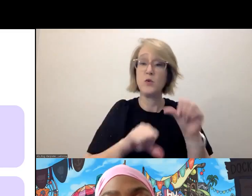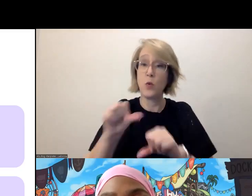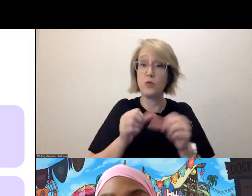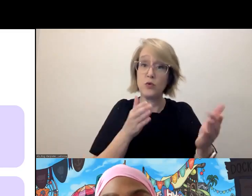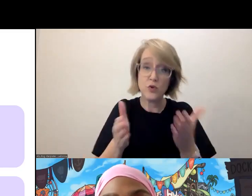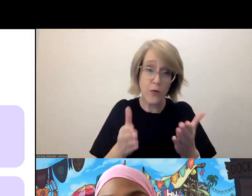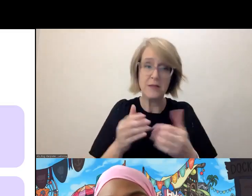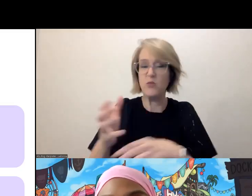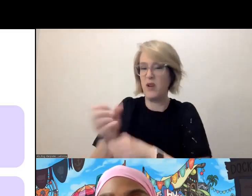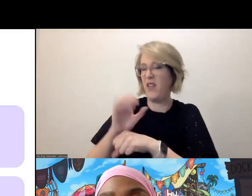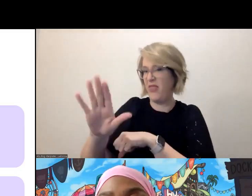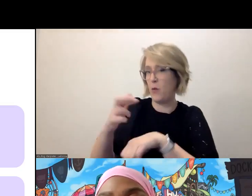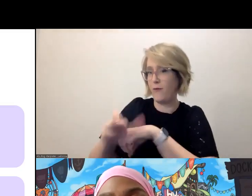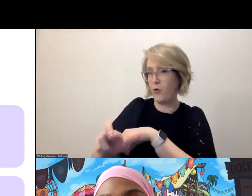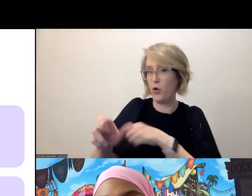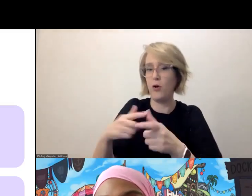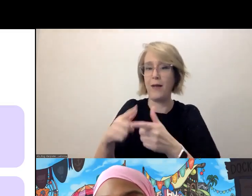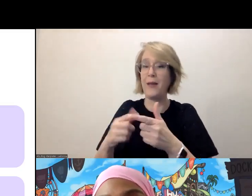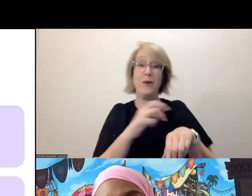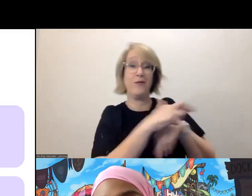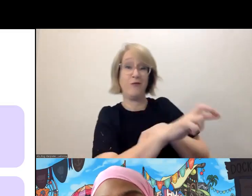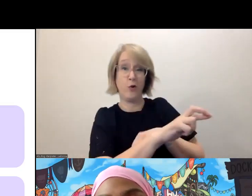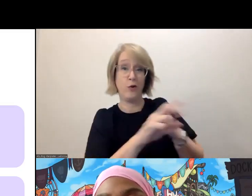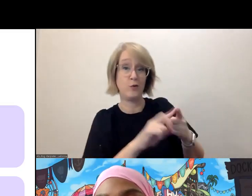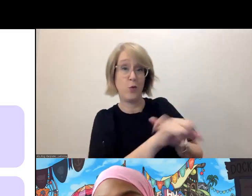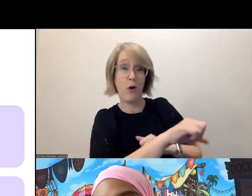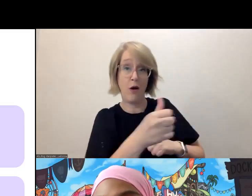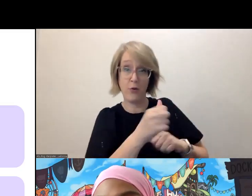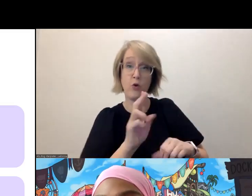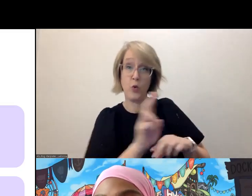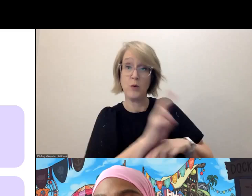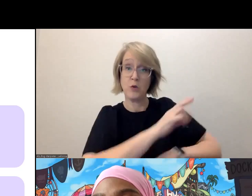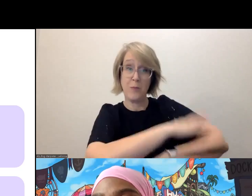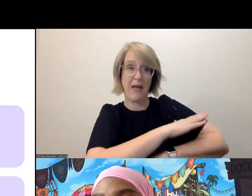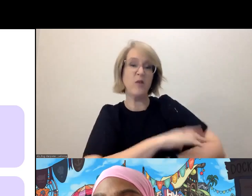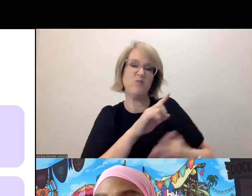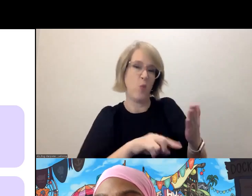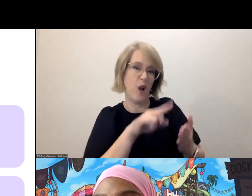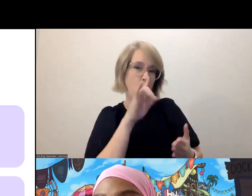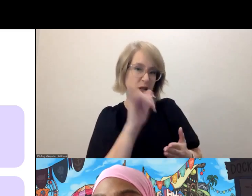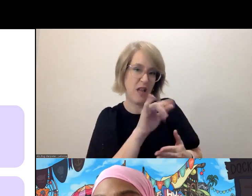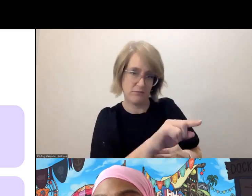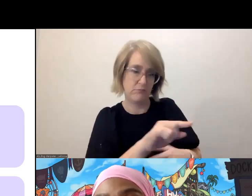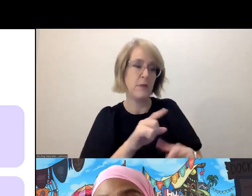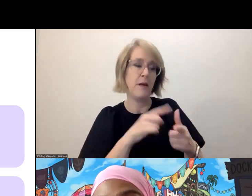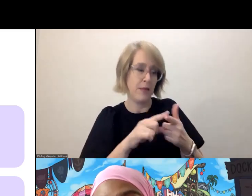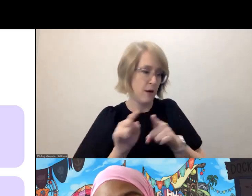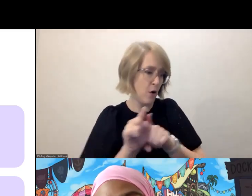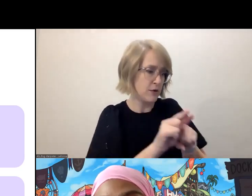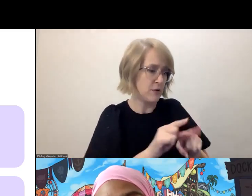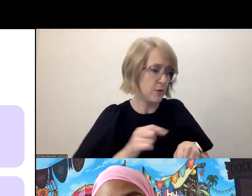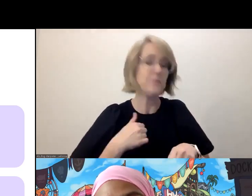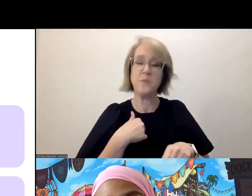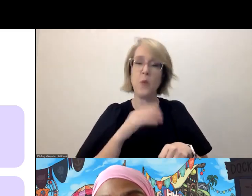system. We refer back out. They use our platform. This is what it looks like. We also are, right now